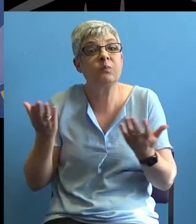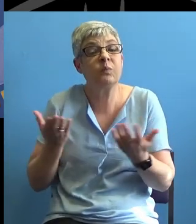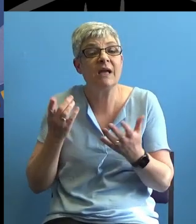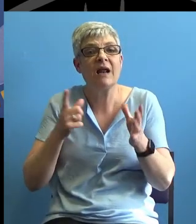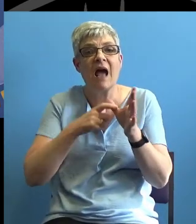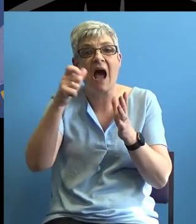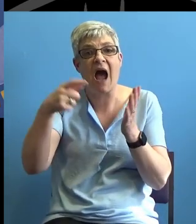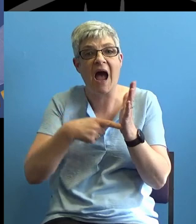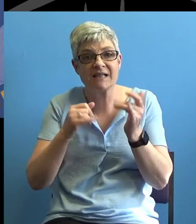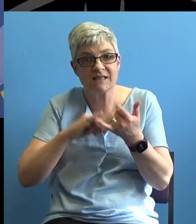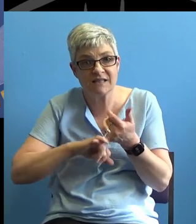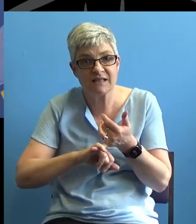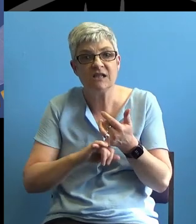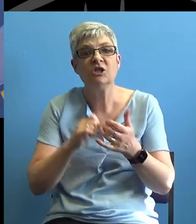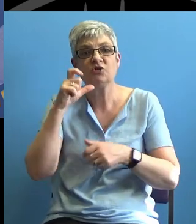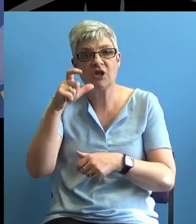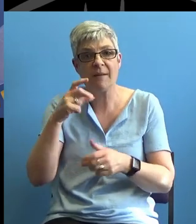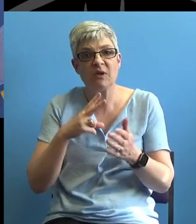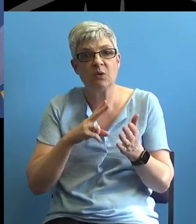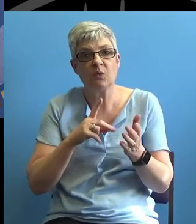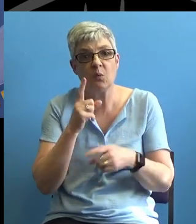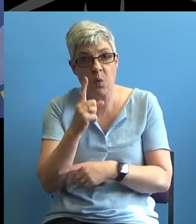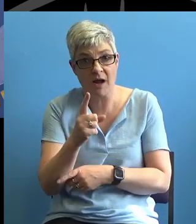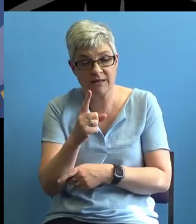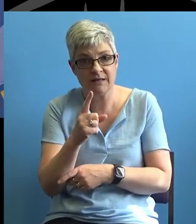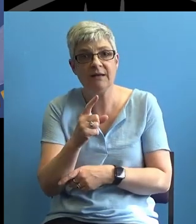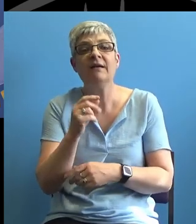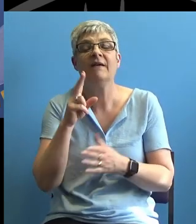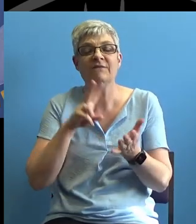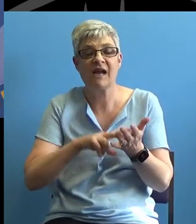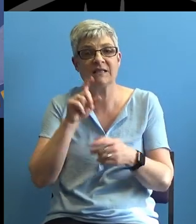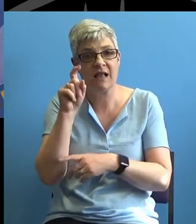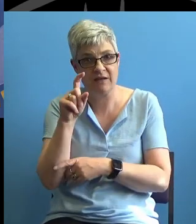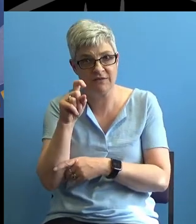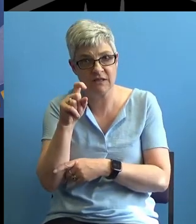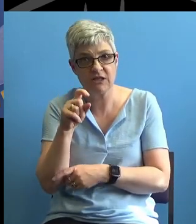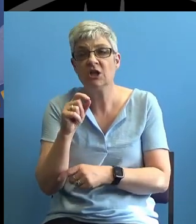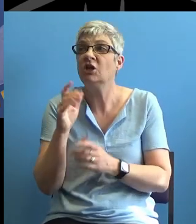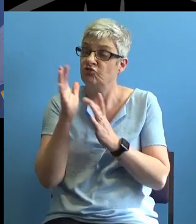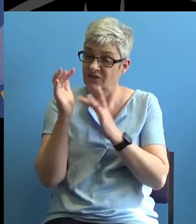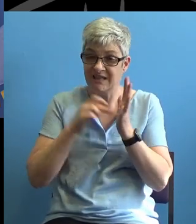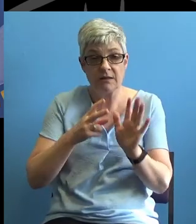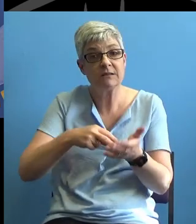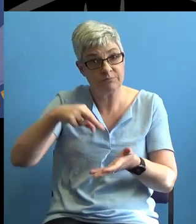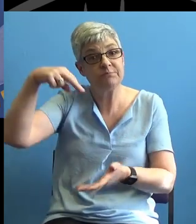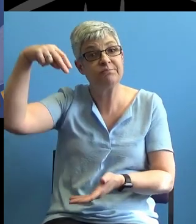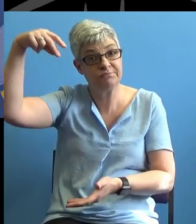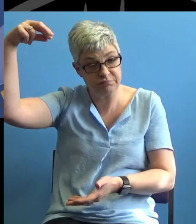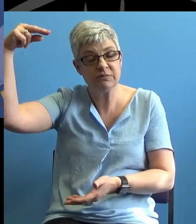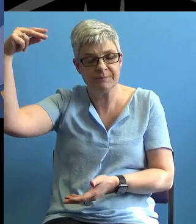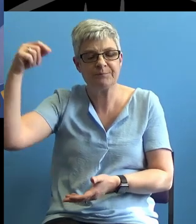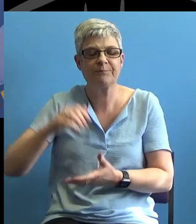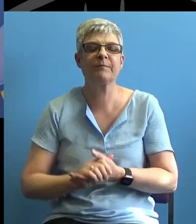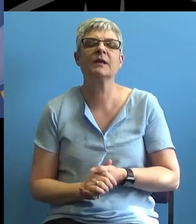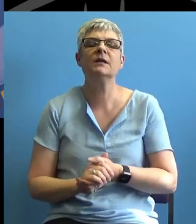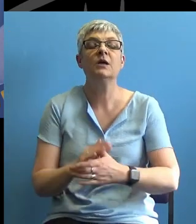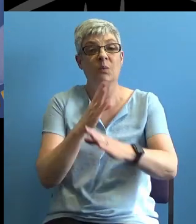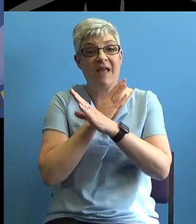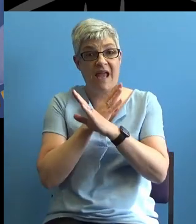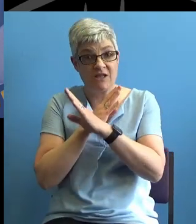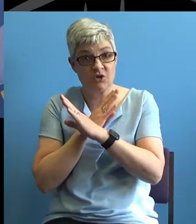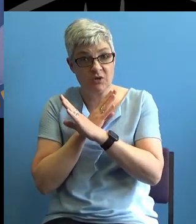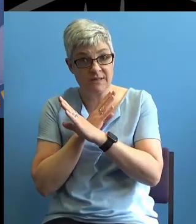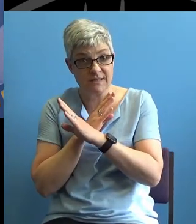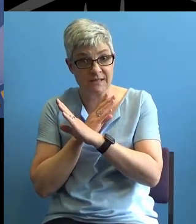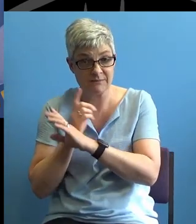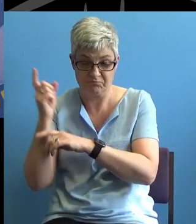Acts chapter 1 at verse 11, just after that moment that Jesus had ascended. Angels came in to